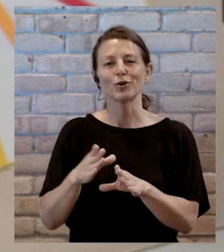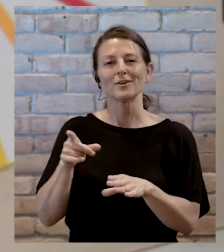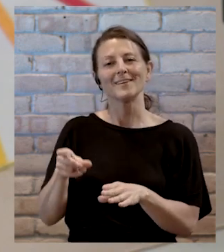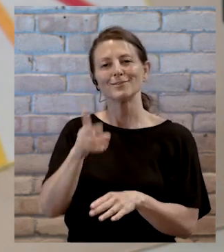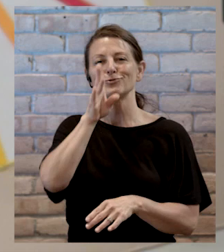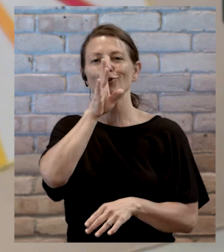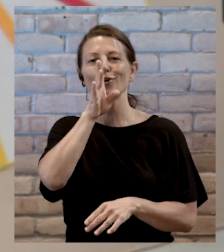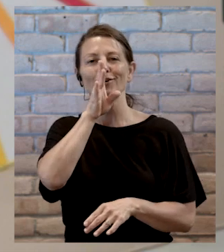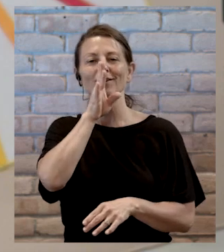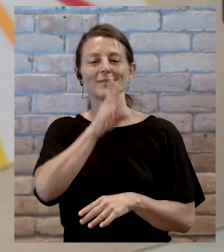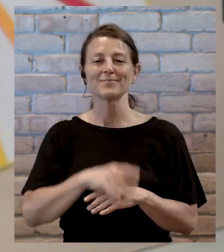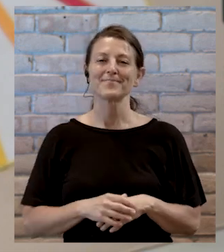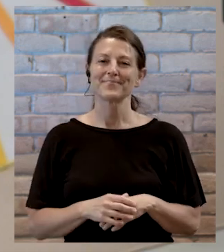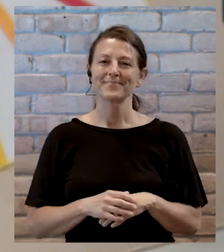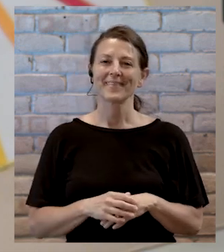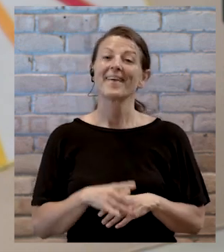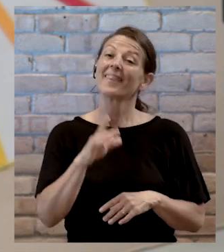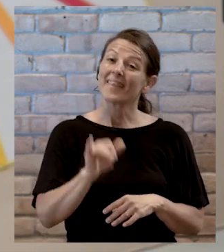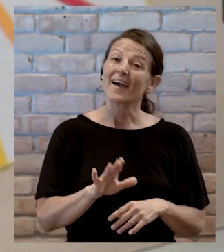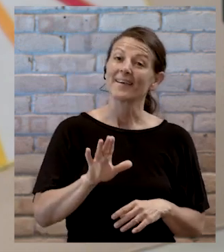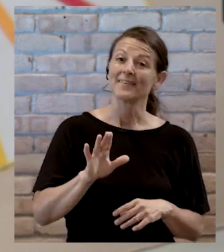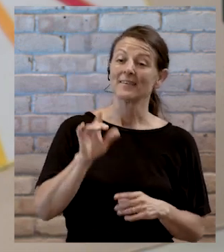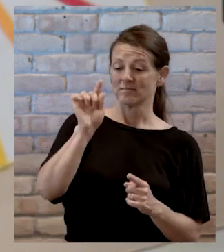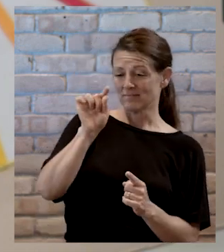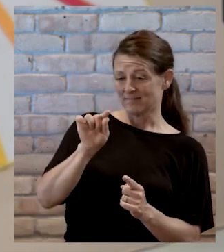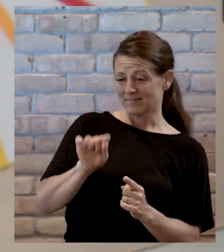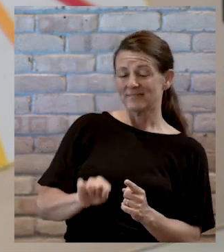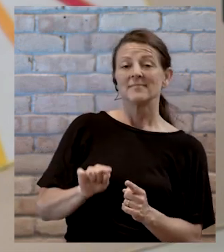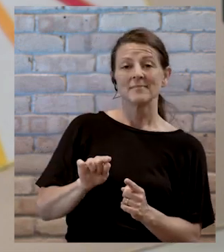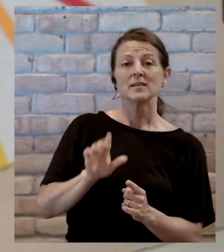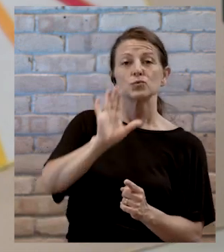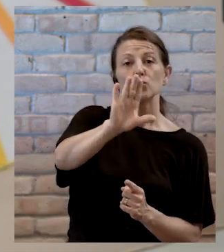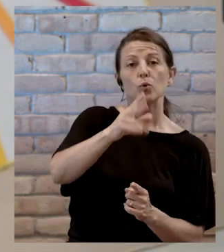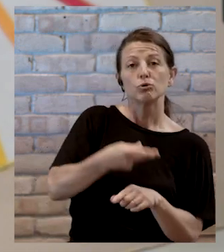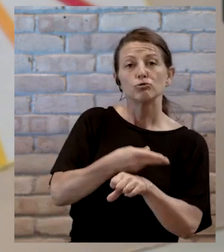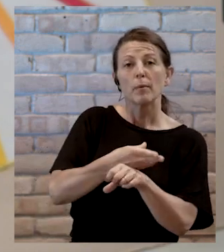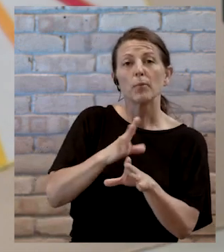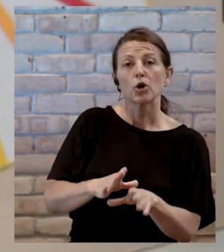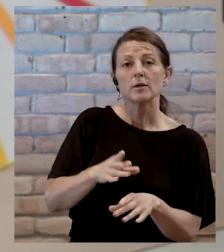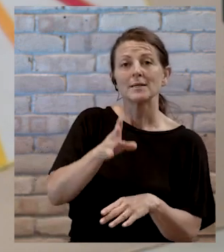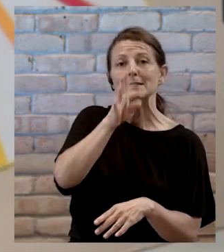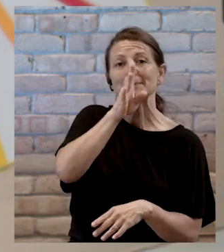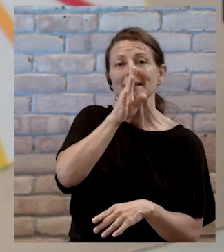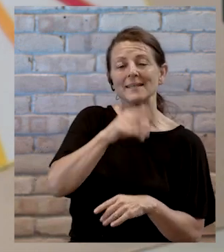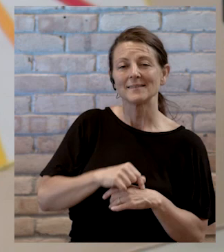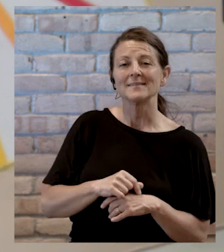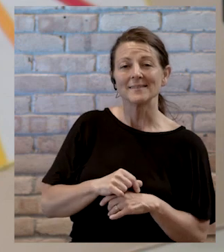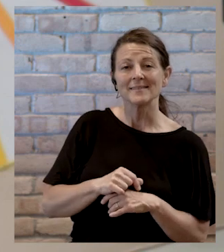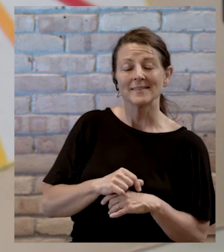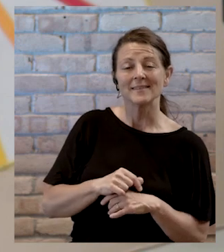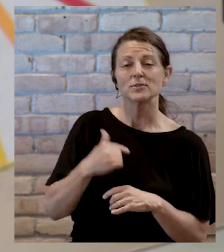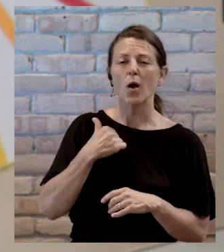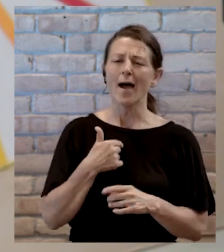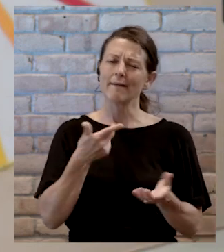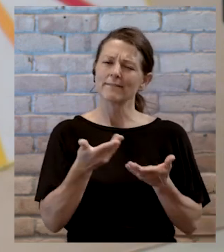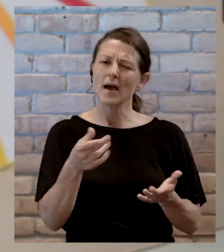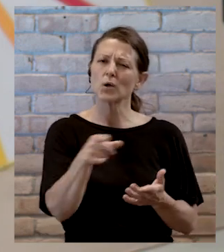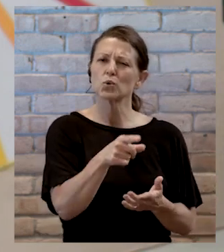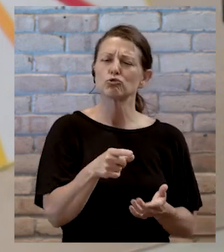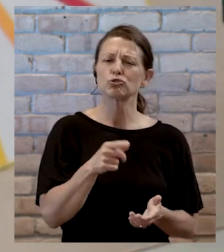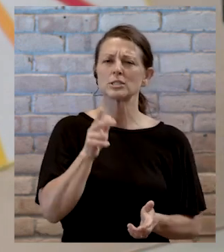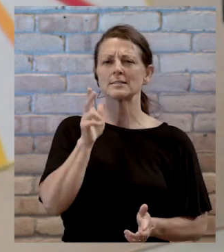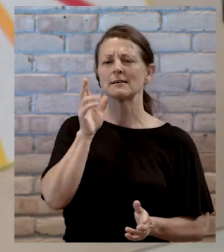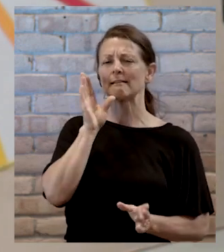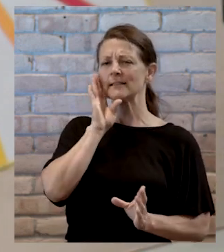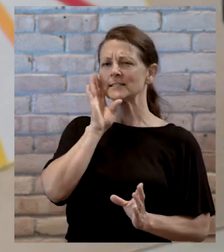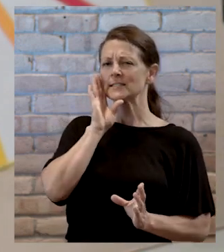It's your shepherd speaking. And I'm inviting you to just listen to